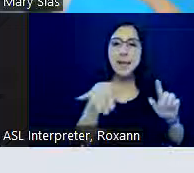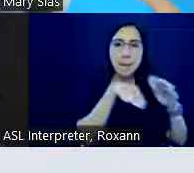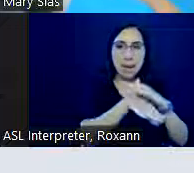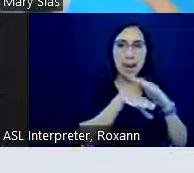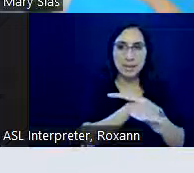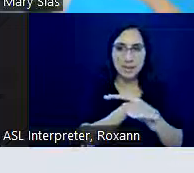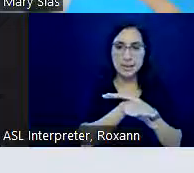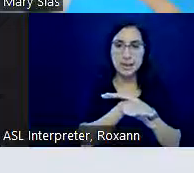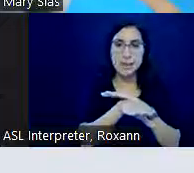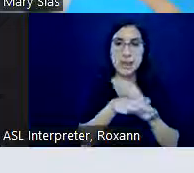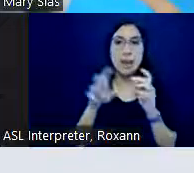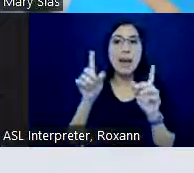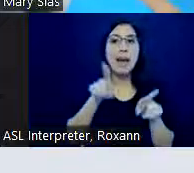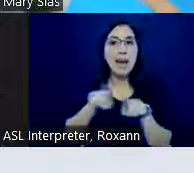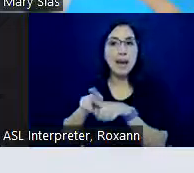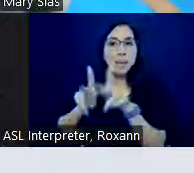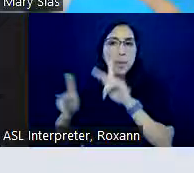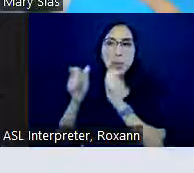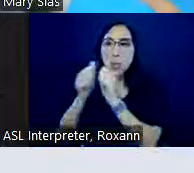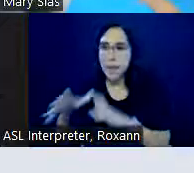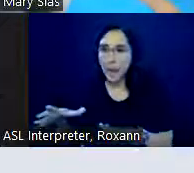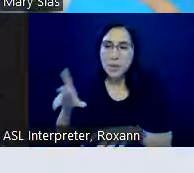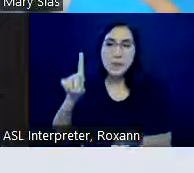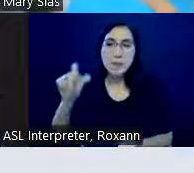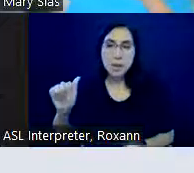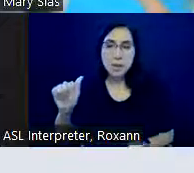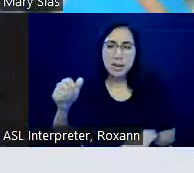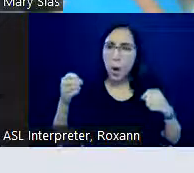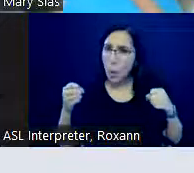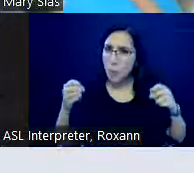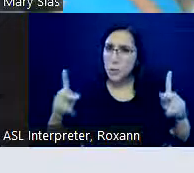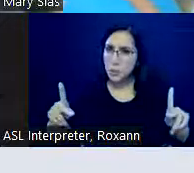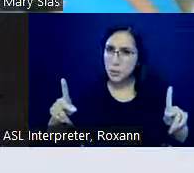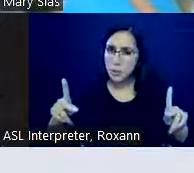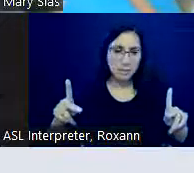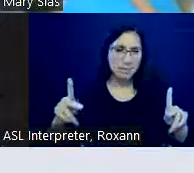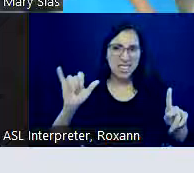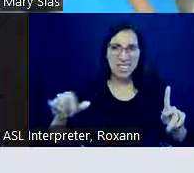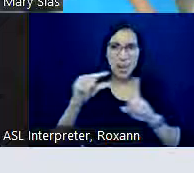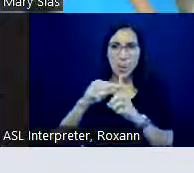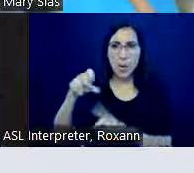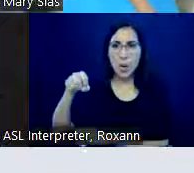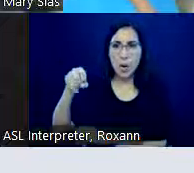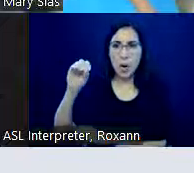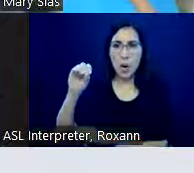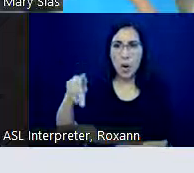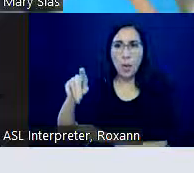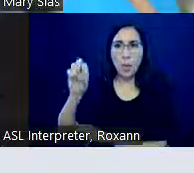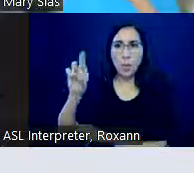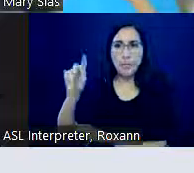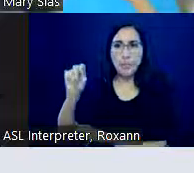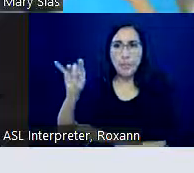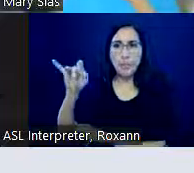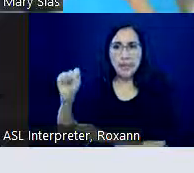opportunities. Opportunities. So I had to look up the words. A lot of times you hear the same words over and over again, but we